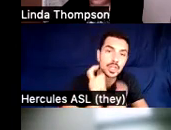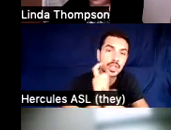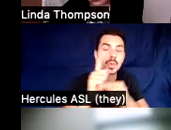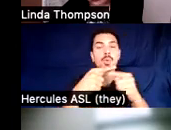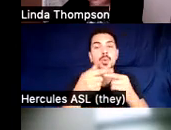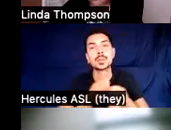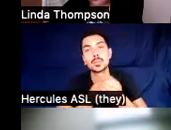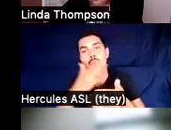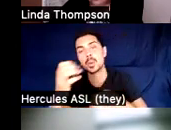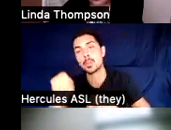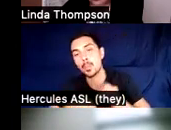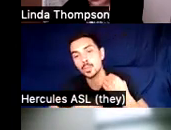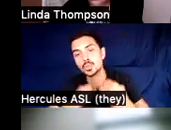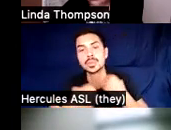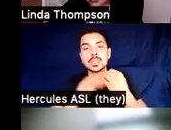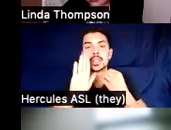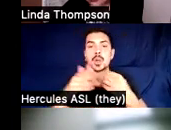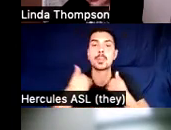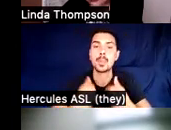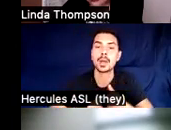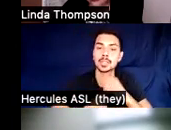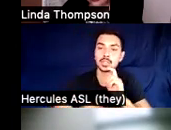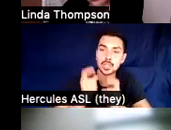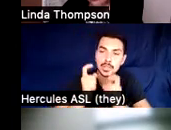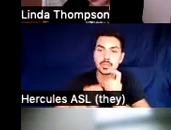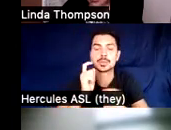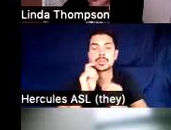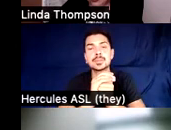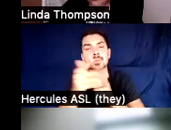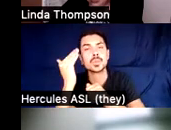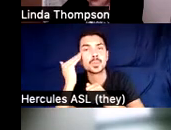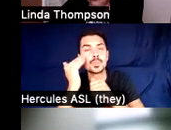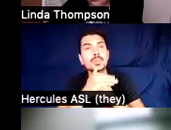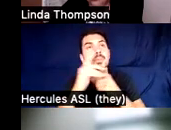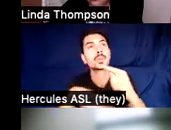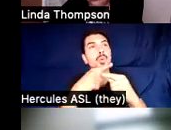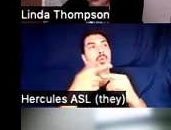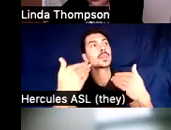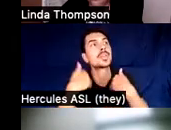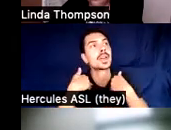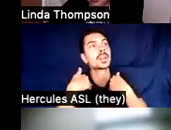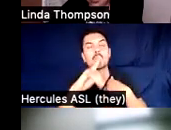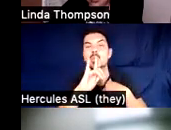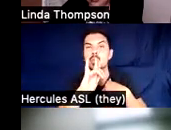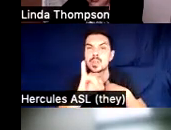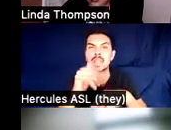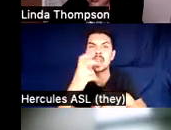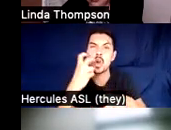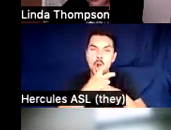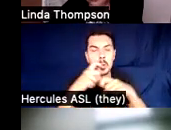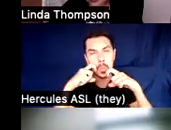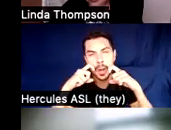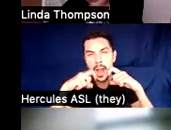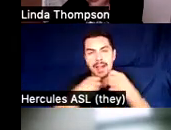your emotion, your body changes. When you've had a real hard cry,